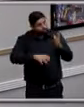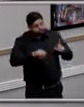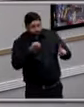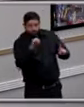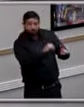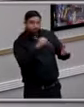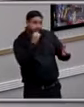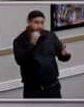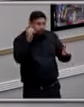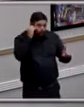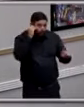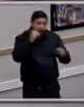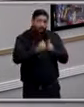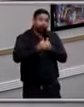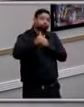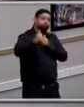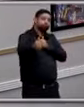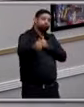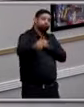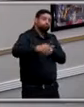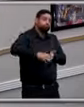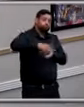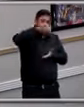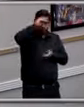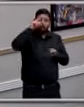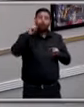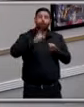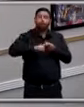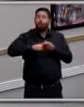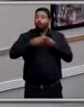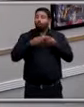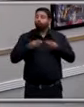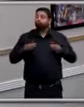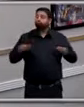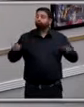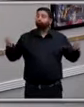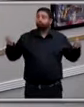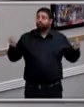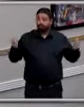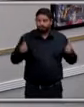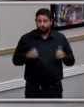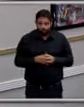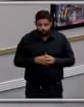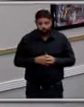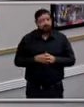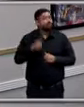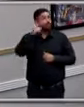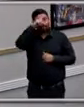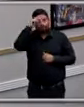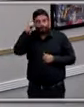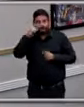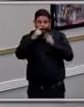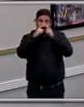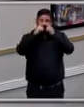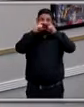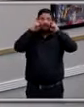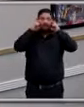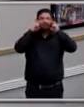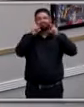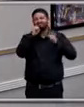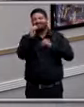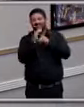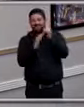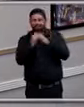and attend remote learning until the allergy symptoms have subsided? Because wearing the mask could be uncomfortable,